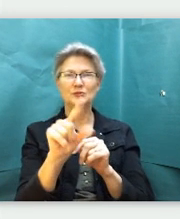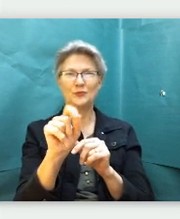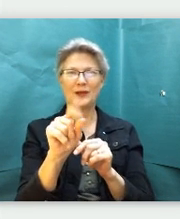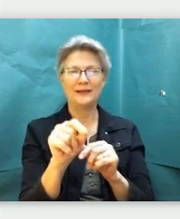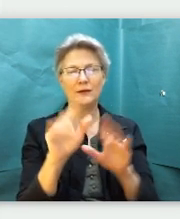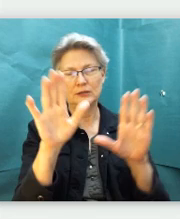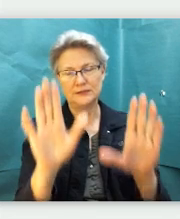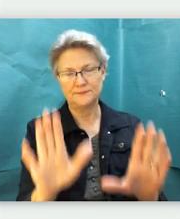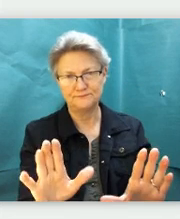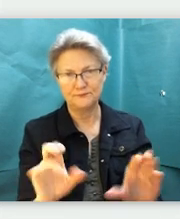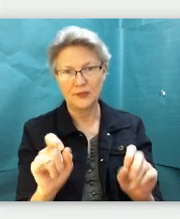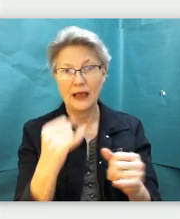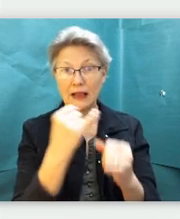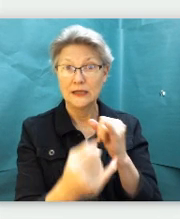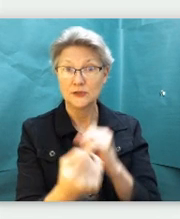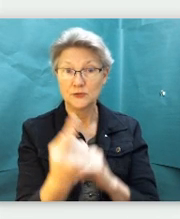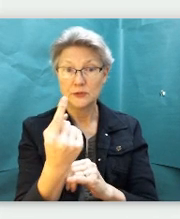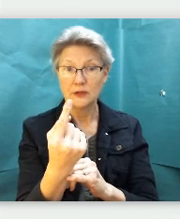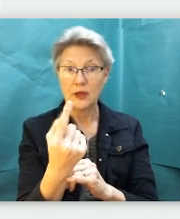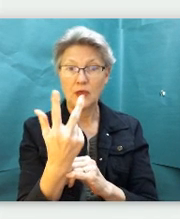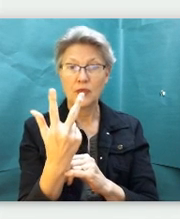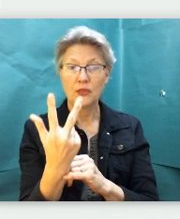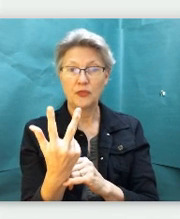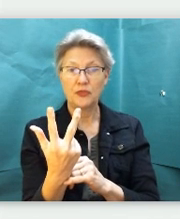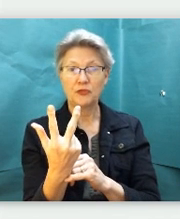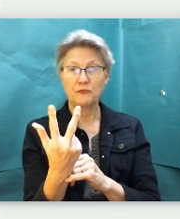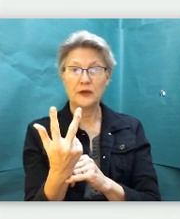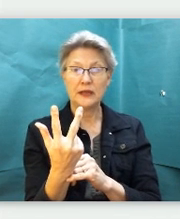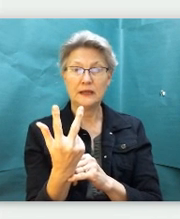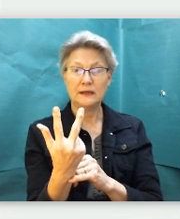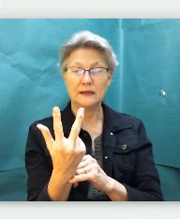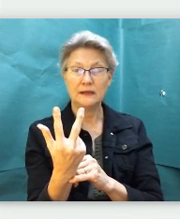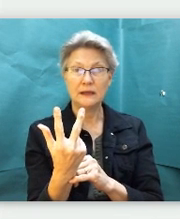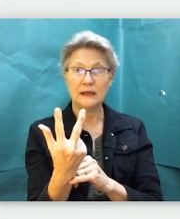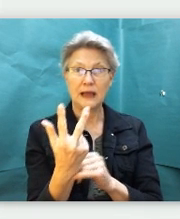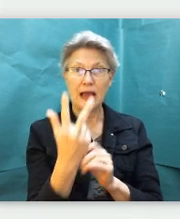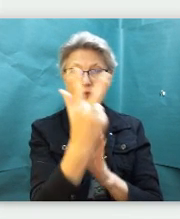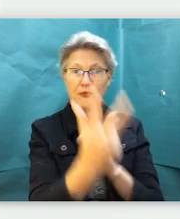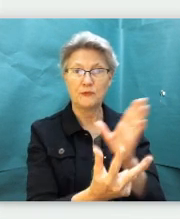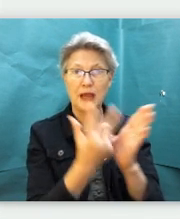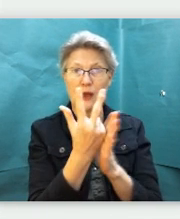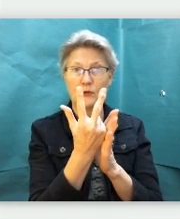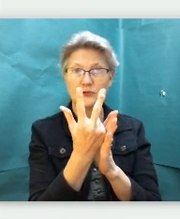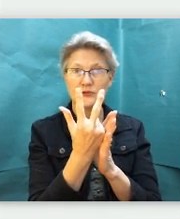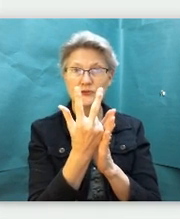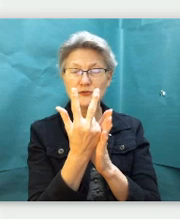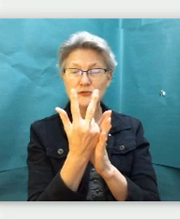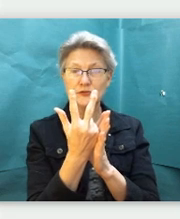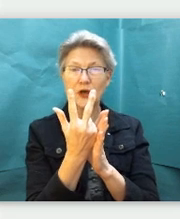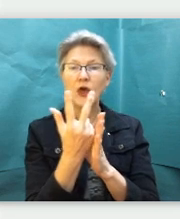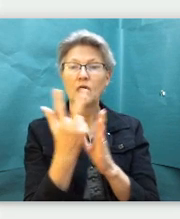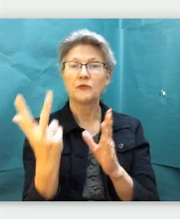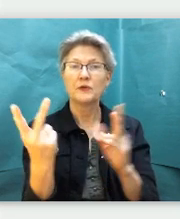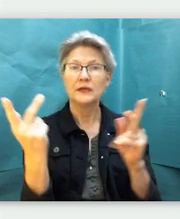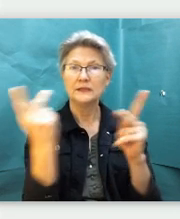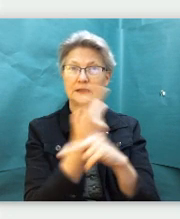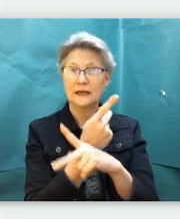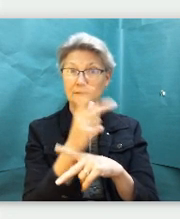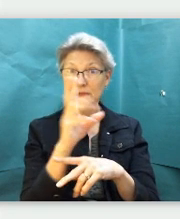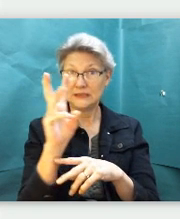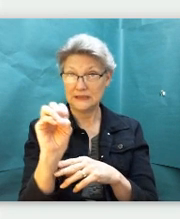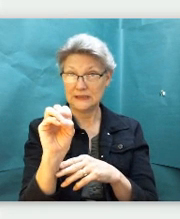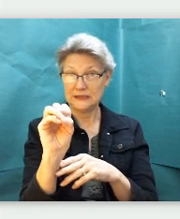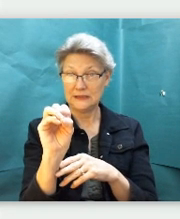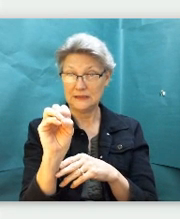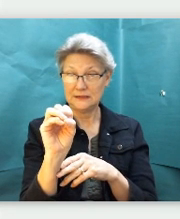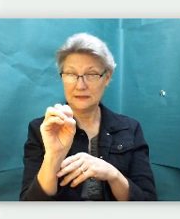120. Awesome. All right, last but not least, for our example here, 3 hours. Again, we could do 3 times 60,